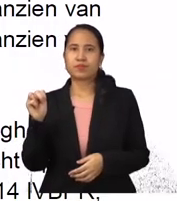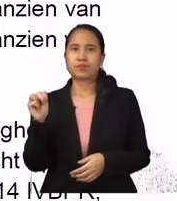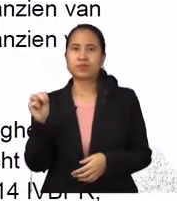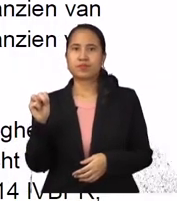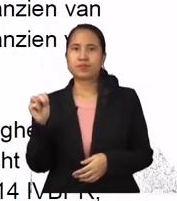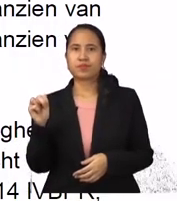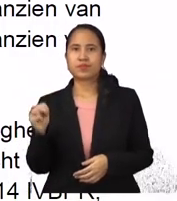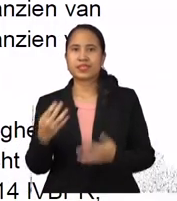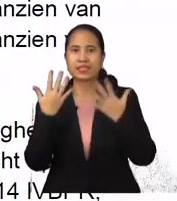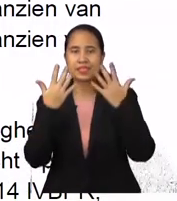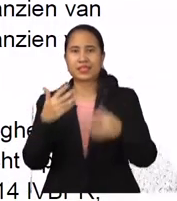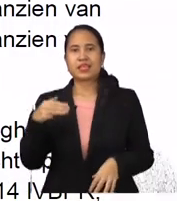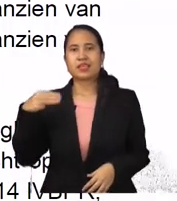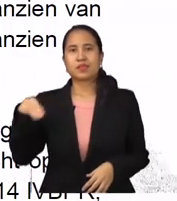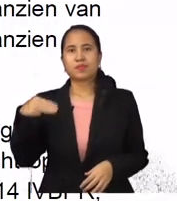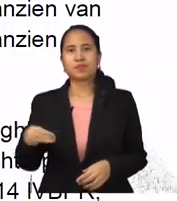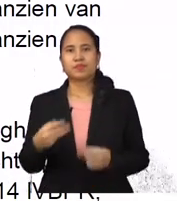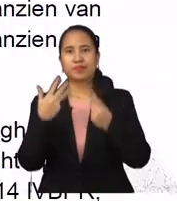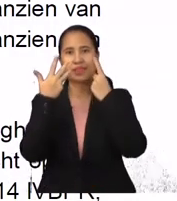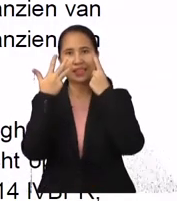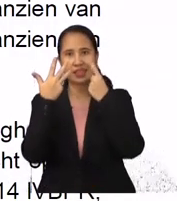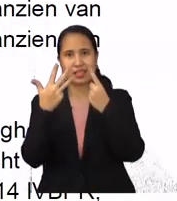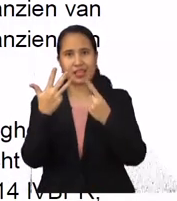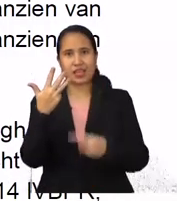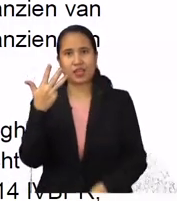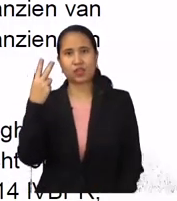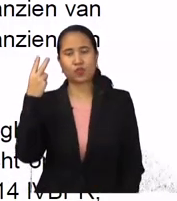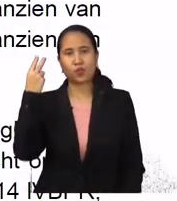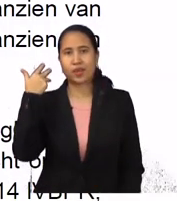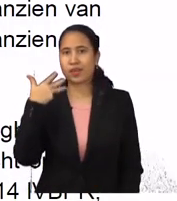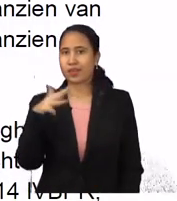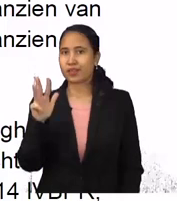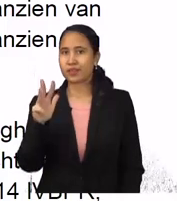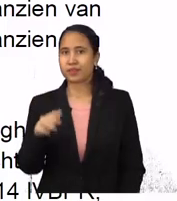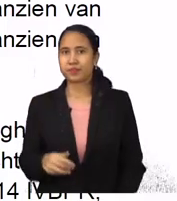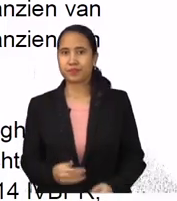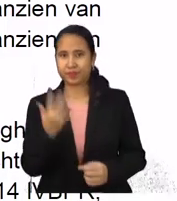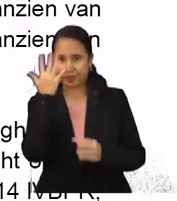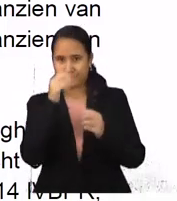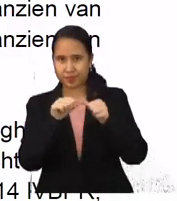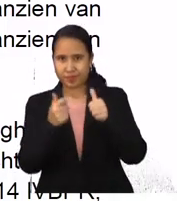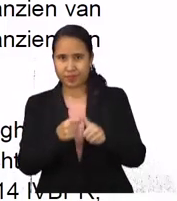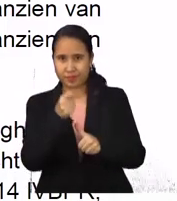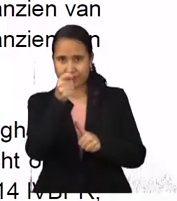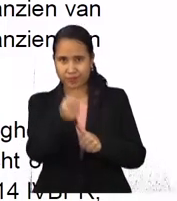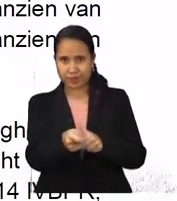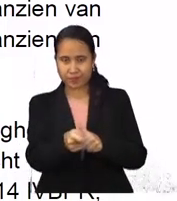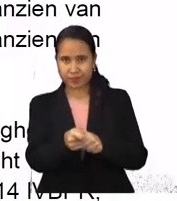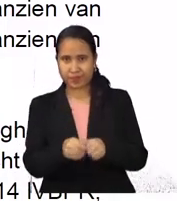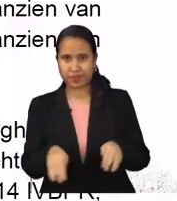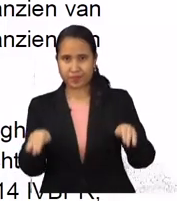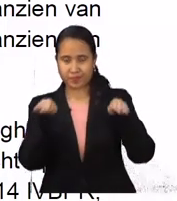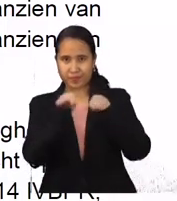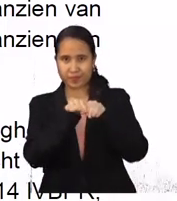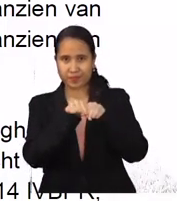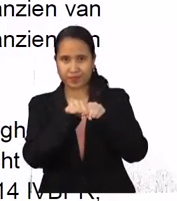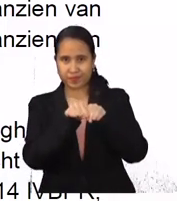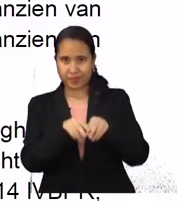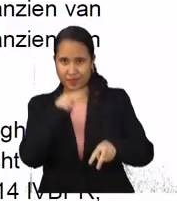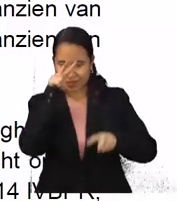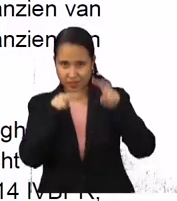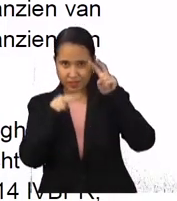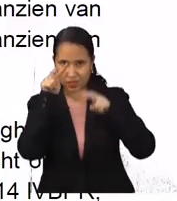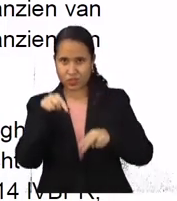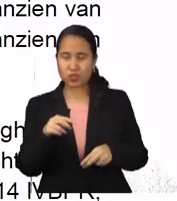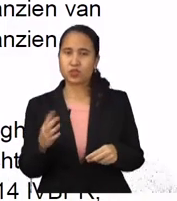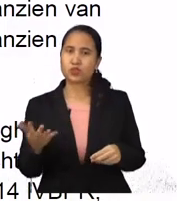General Comment 20 van 10 maart 1992. Amnesties are generally incompatible with the duty of states to investigate such